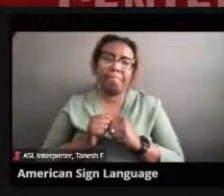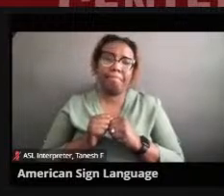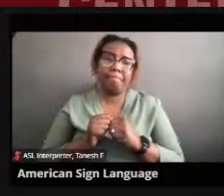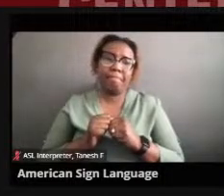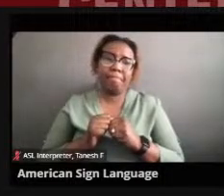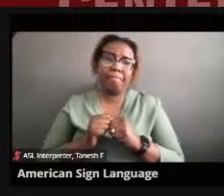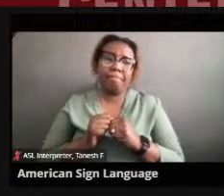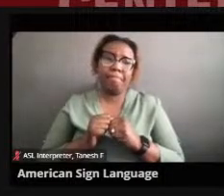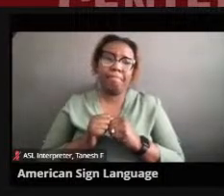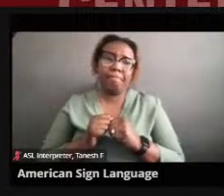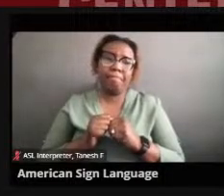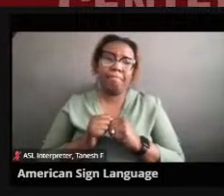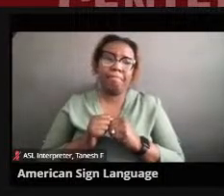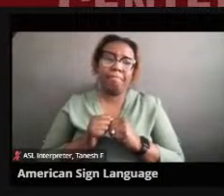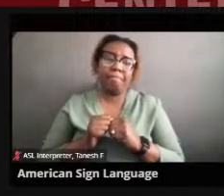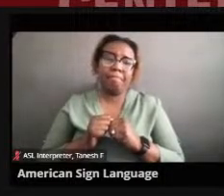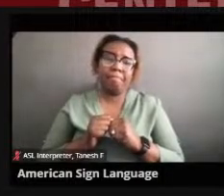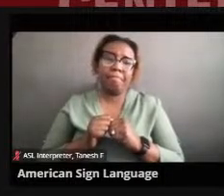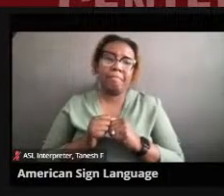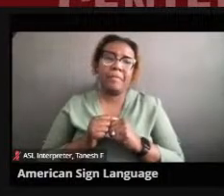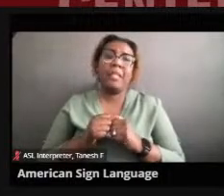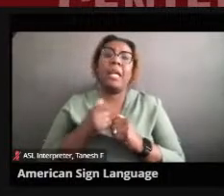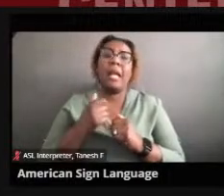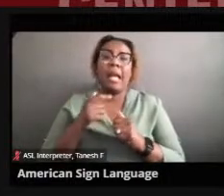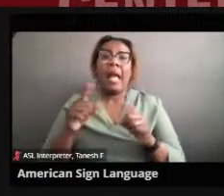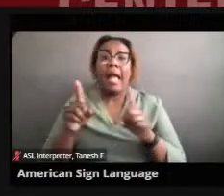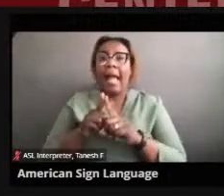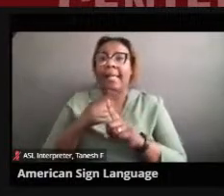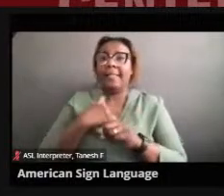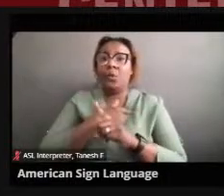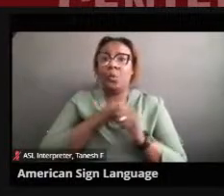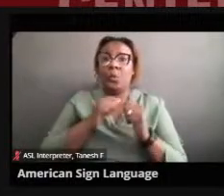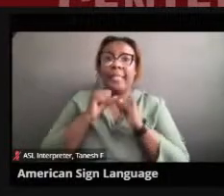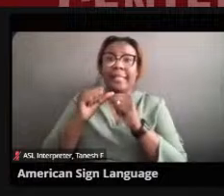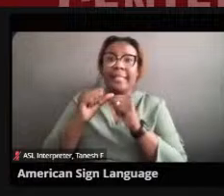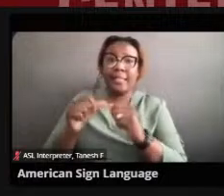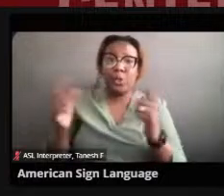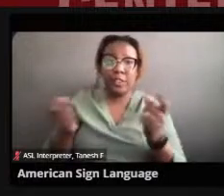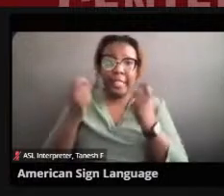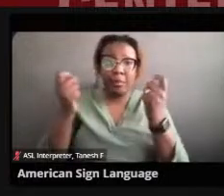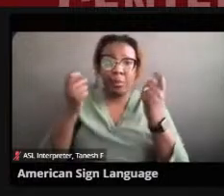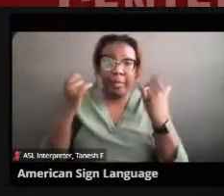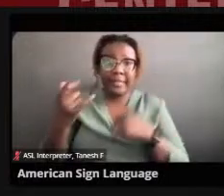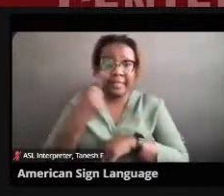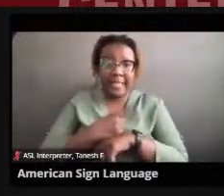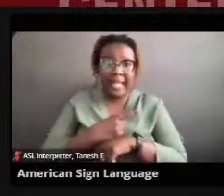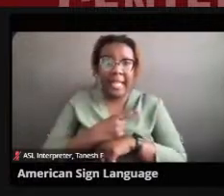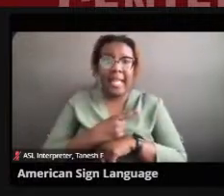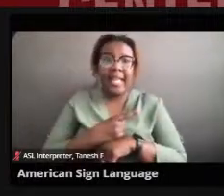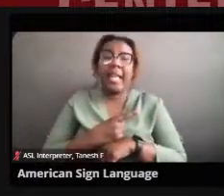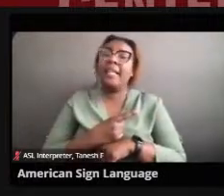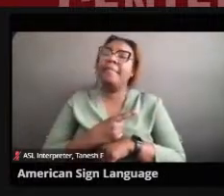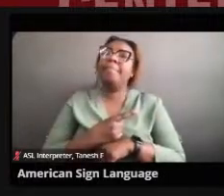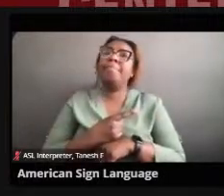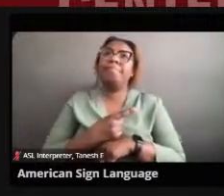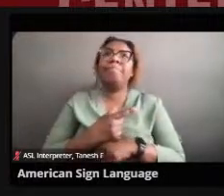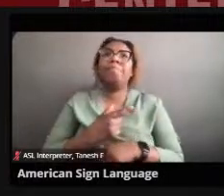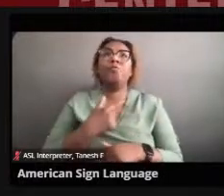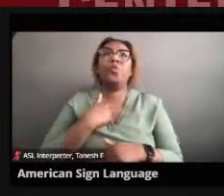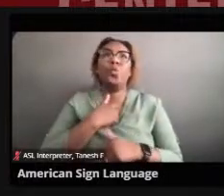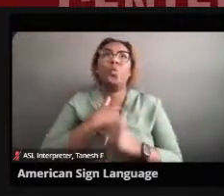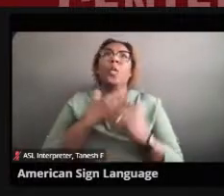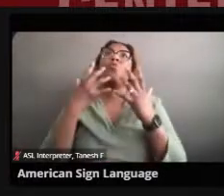As we continue our celebrations on today, may we allow ourselves to be filled with the hope and be filled with joy, as